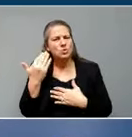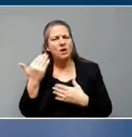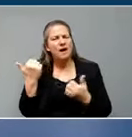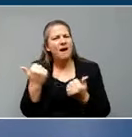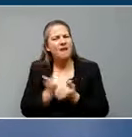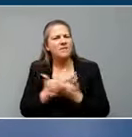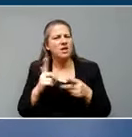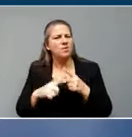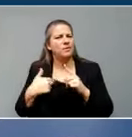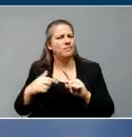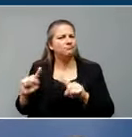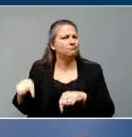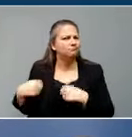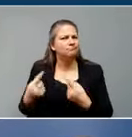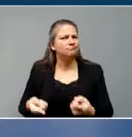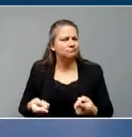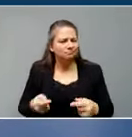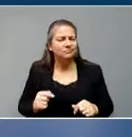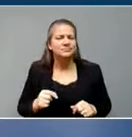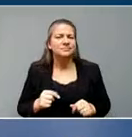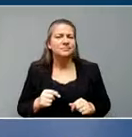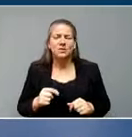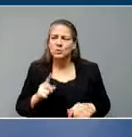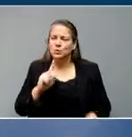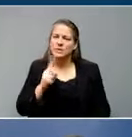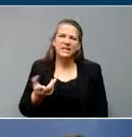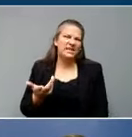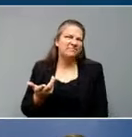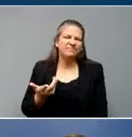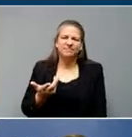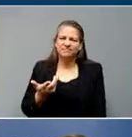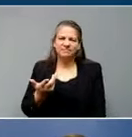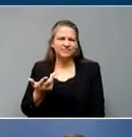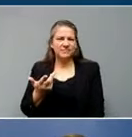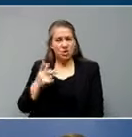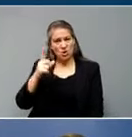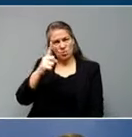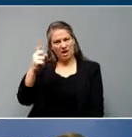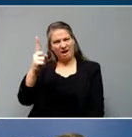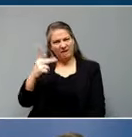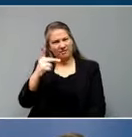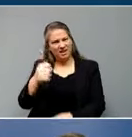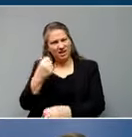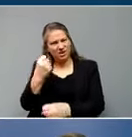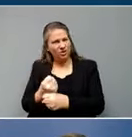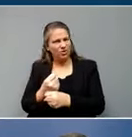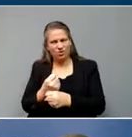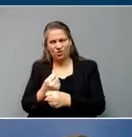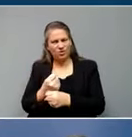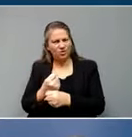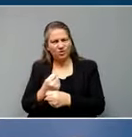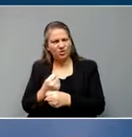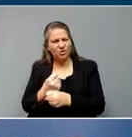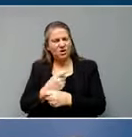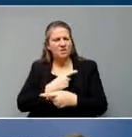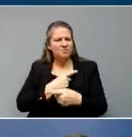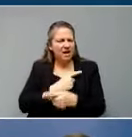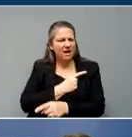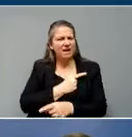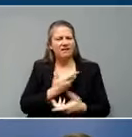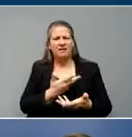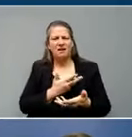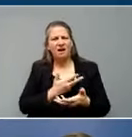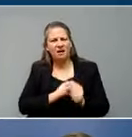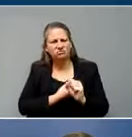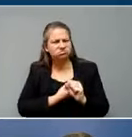been through. It's just been a year and a half, and the pain, the sorrow, the grief that